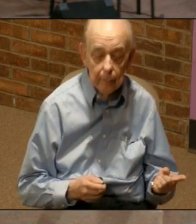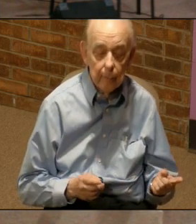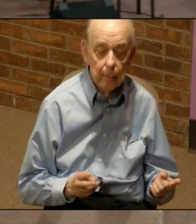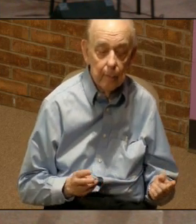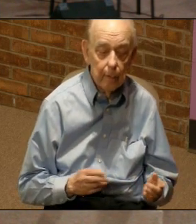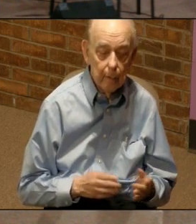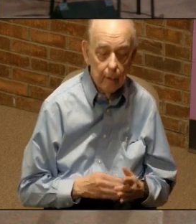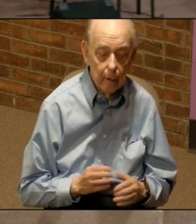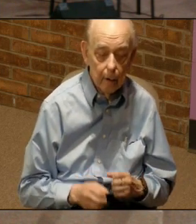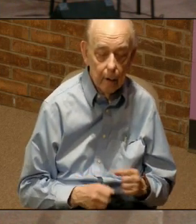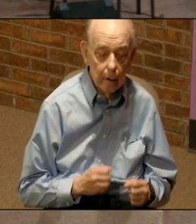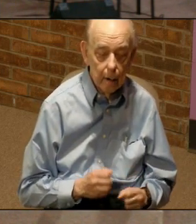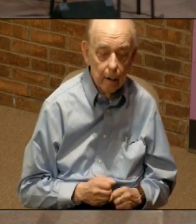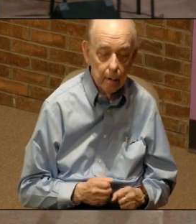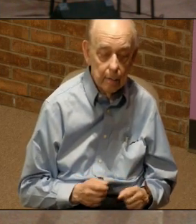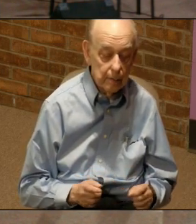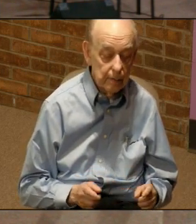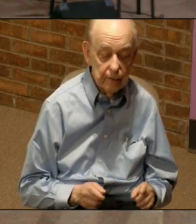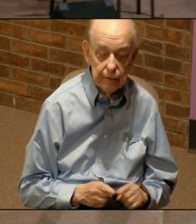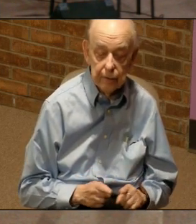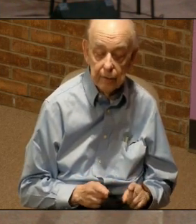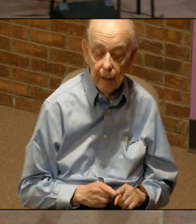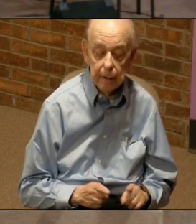2,000 years with God is nothing.